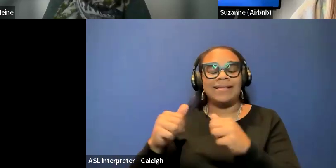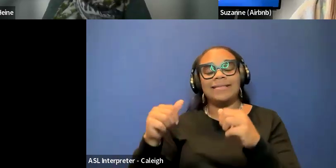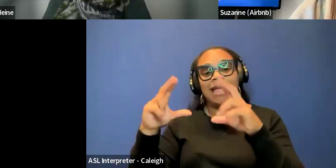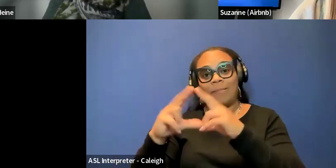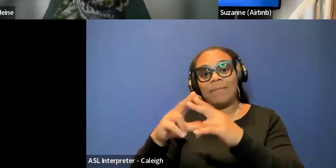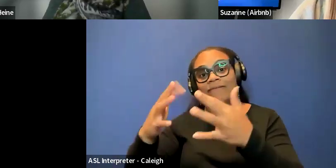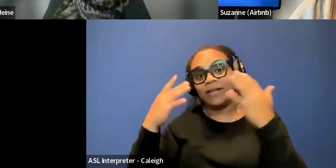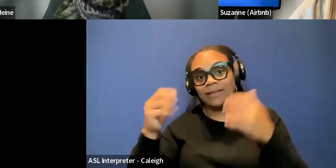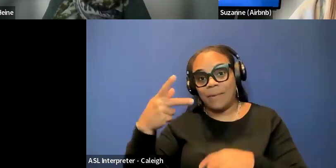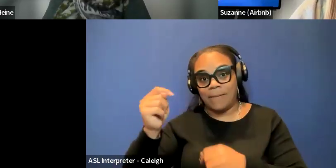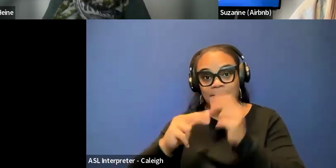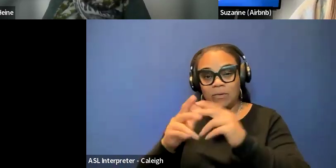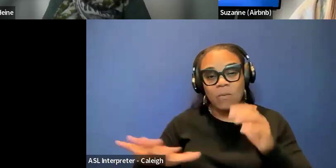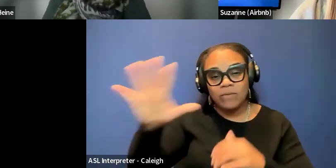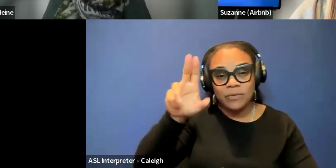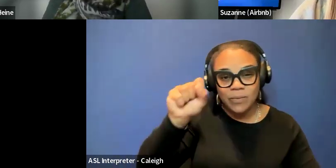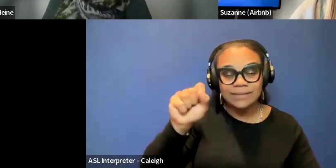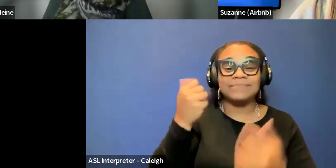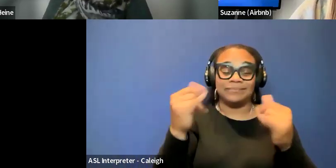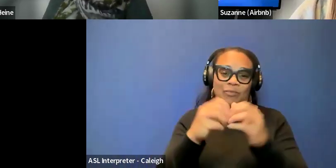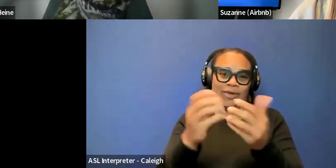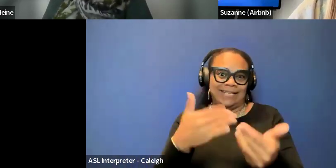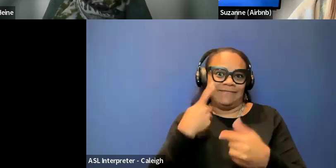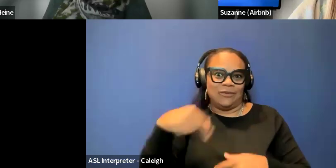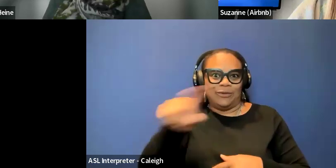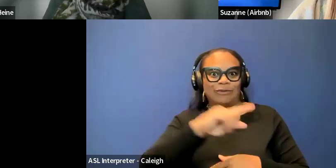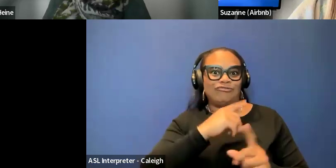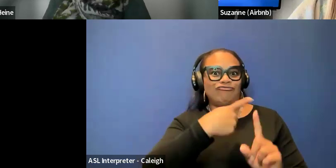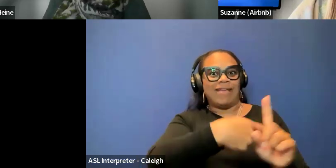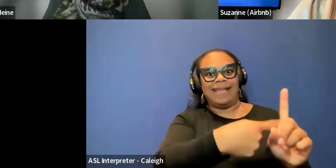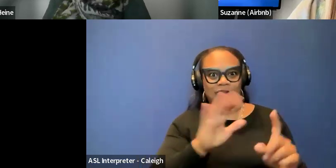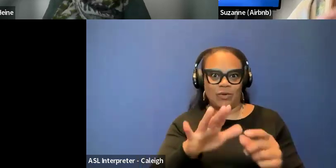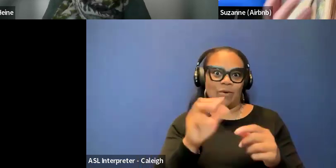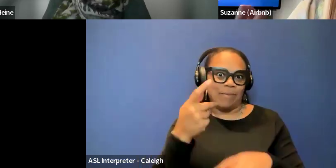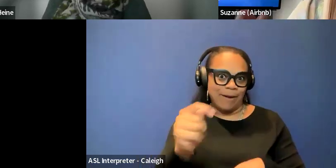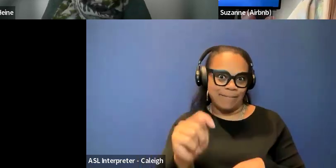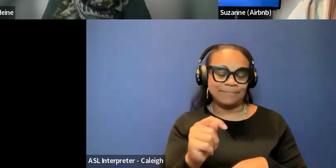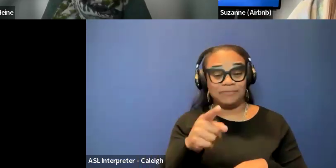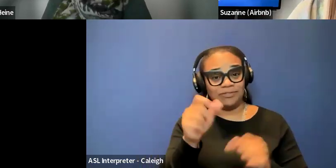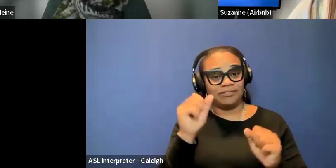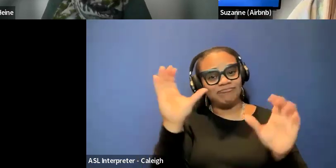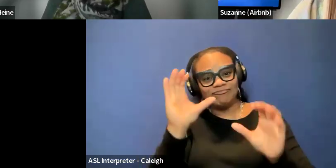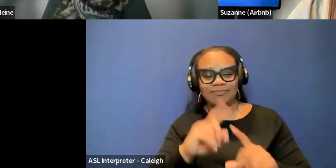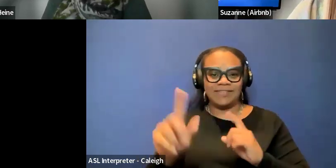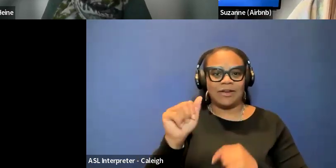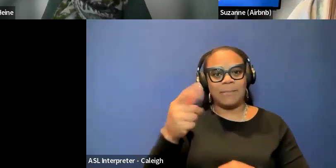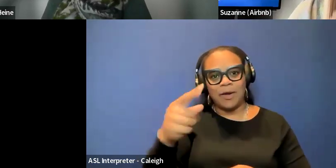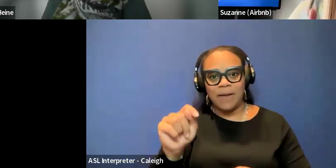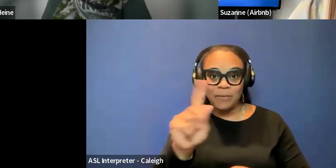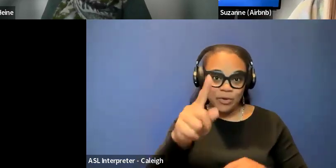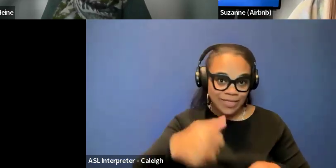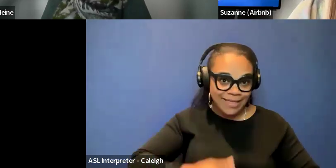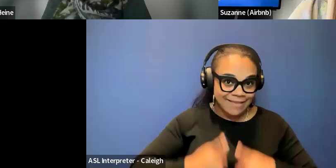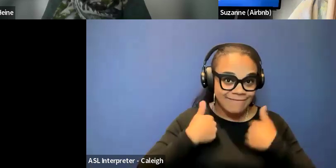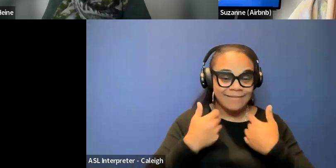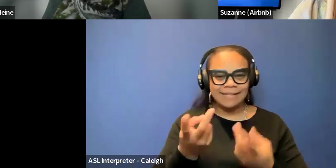US, which makes it easier than ever to rent out your space. So you can browse different apartments where you live, you can discover